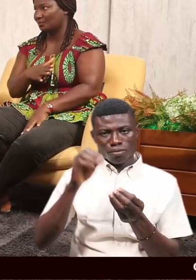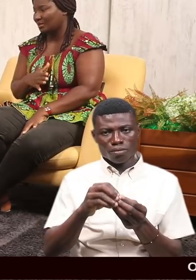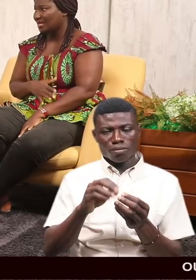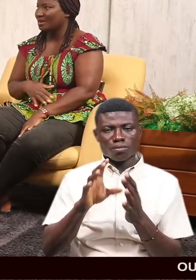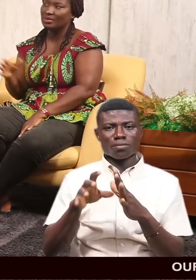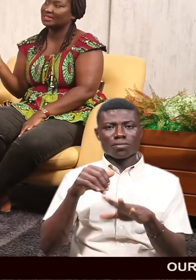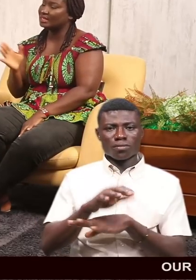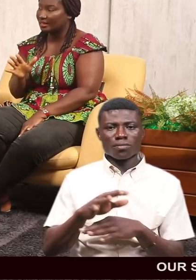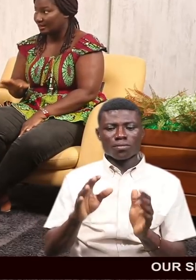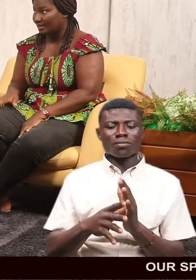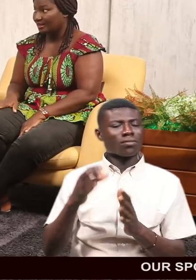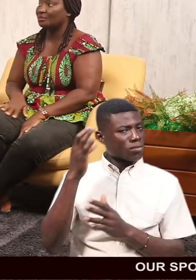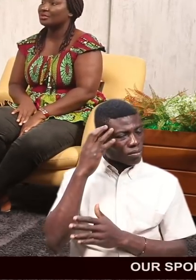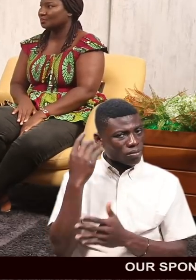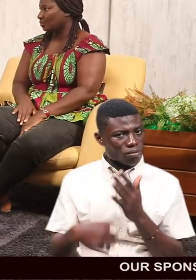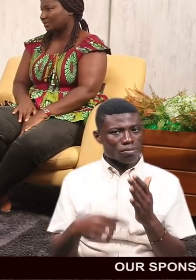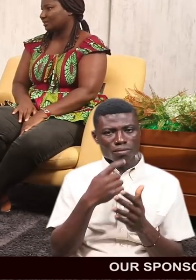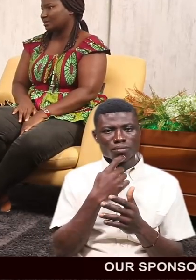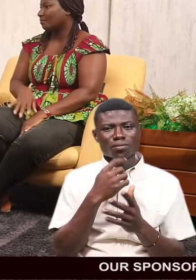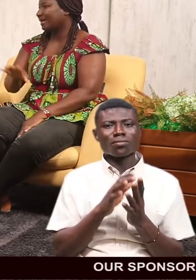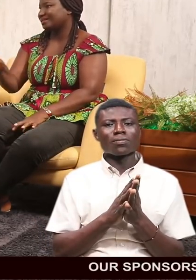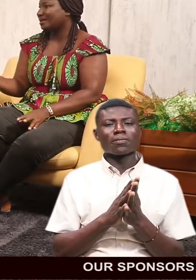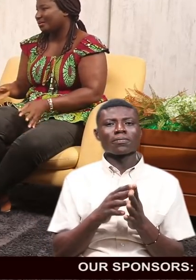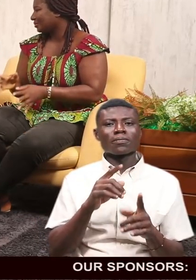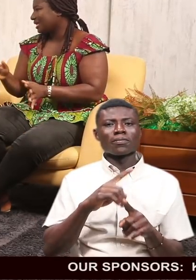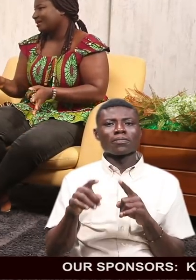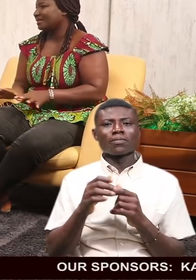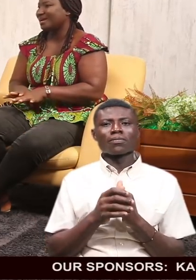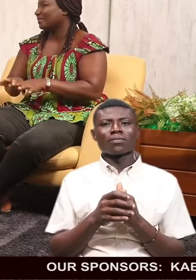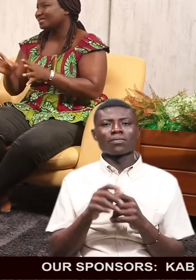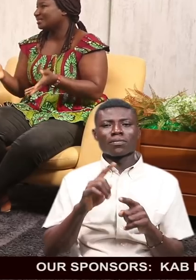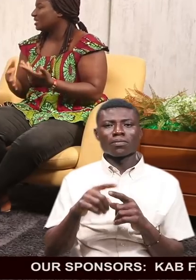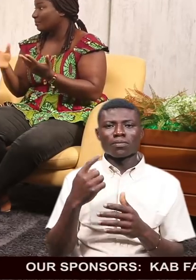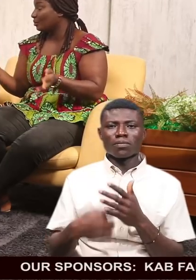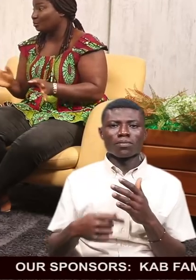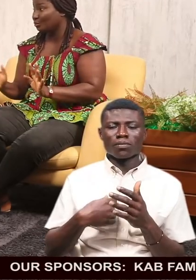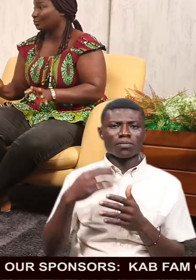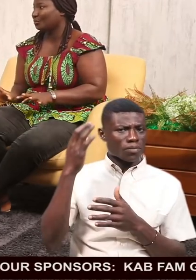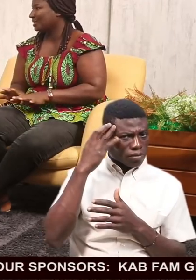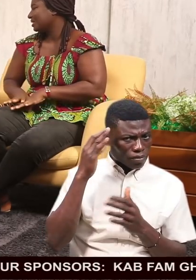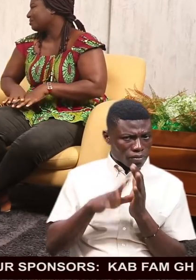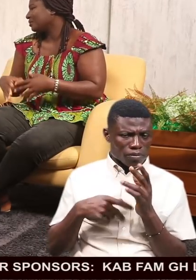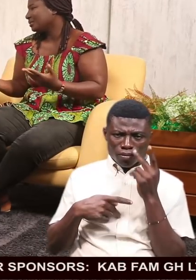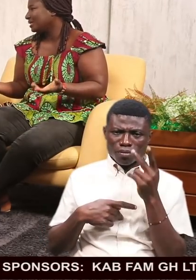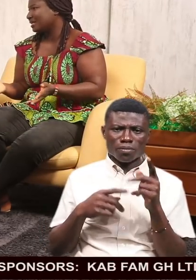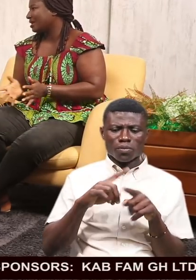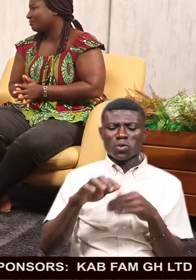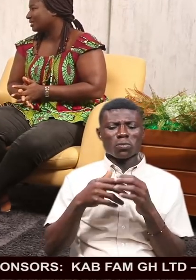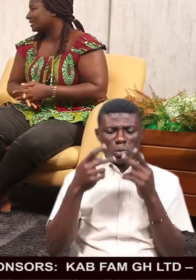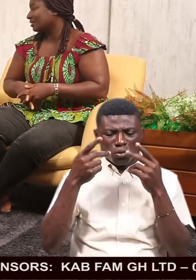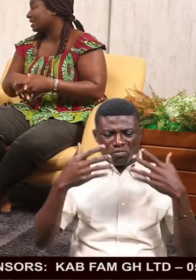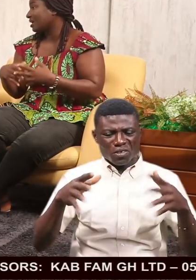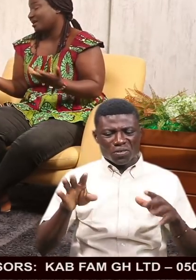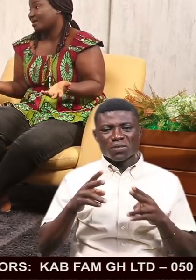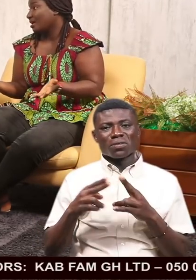come home now wait see the response but a honor not near medicine near me who no na me winning in